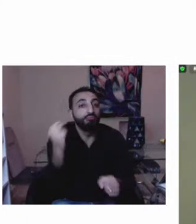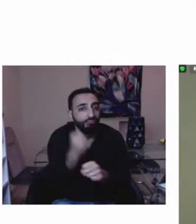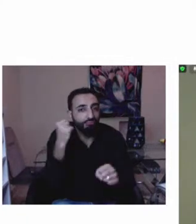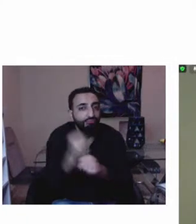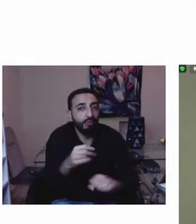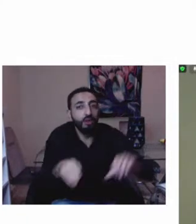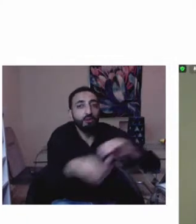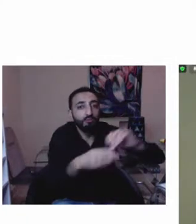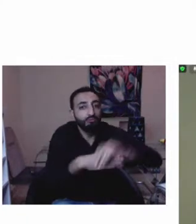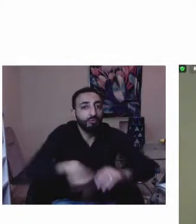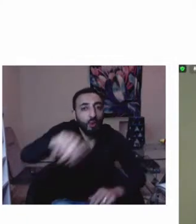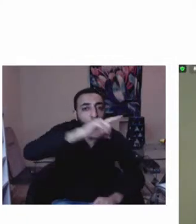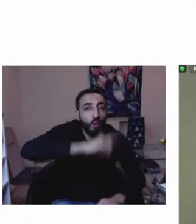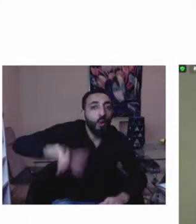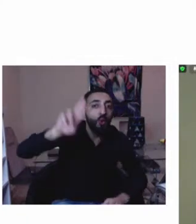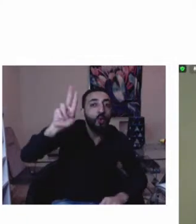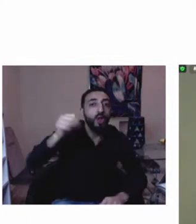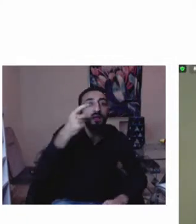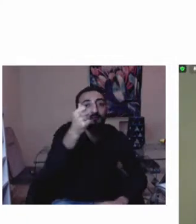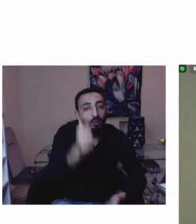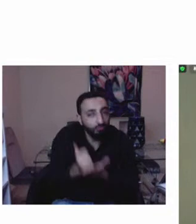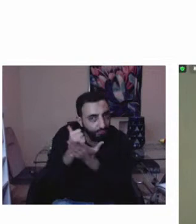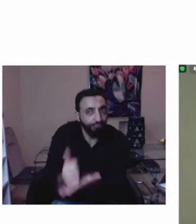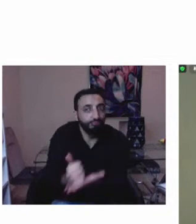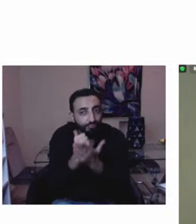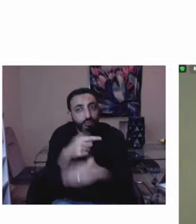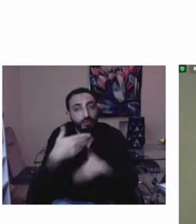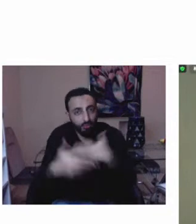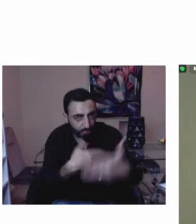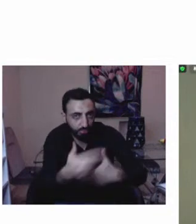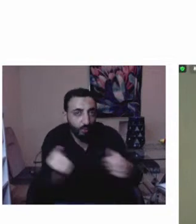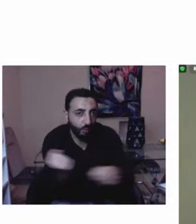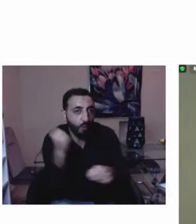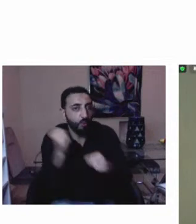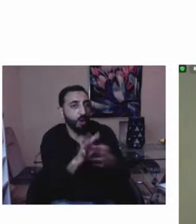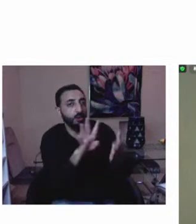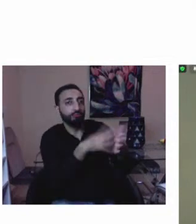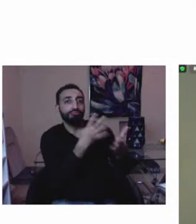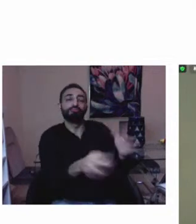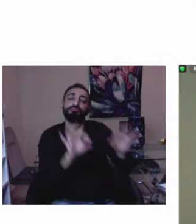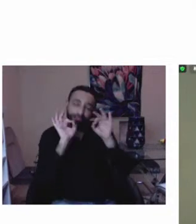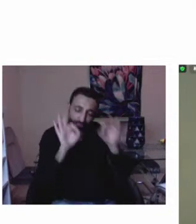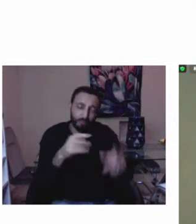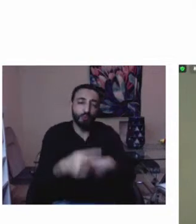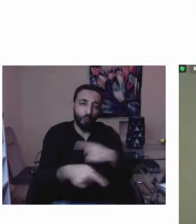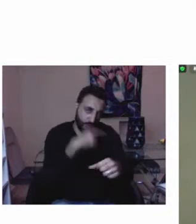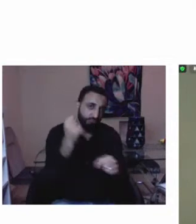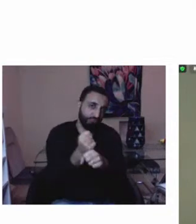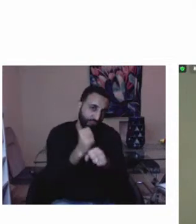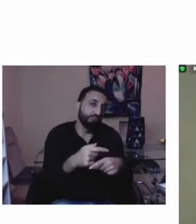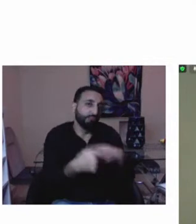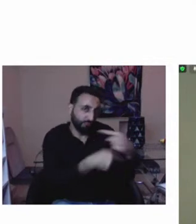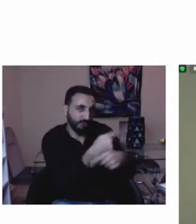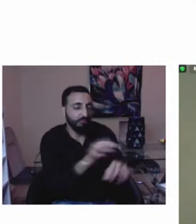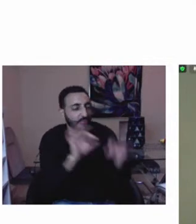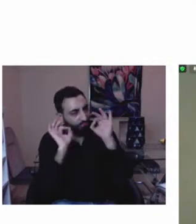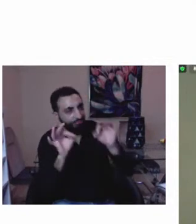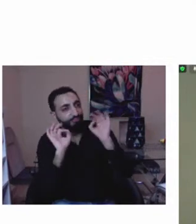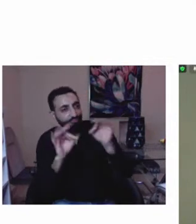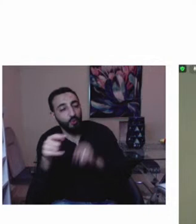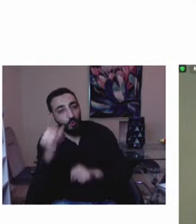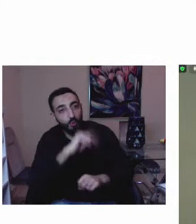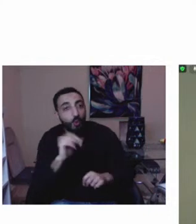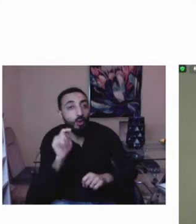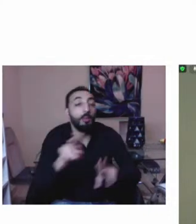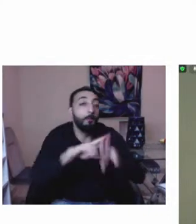the mobilization of international resources to advance the agenda. The dialogues that were held in the during this